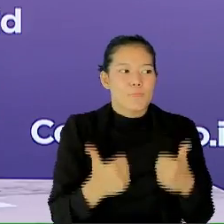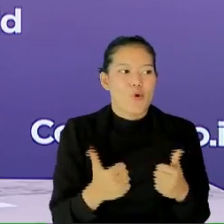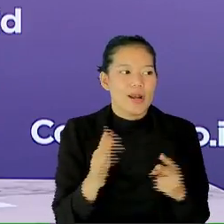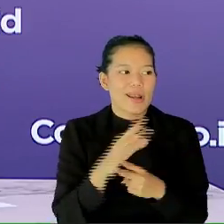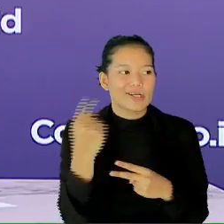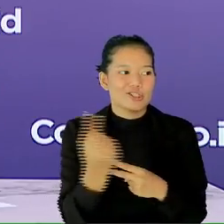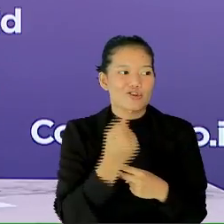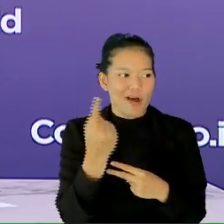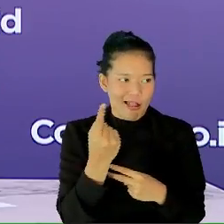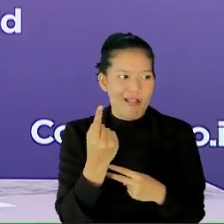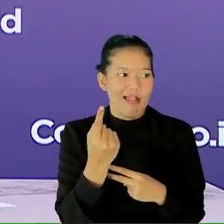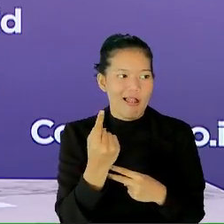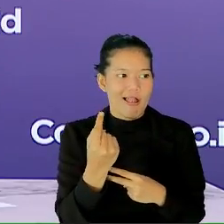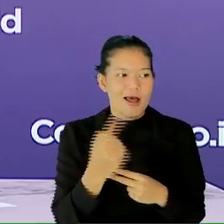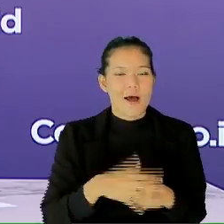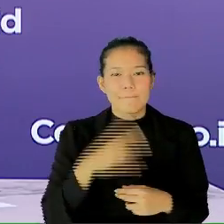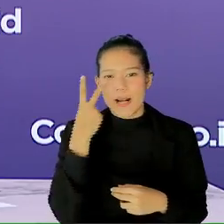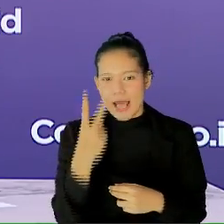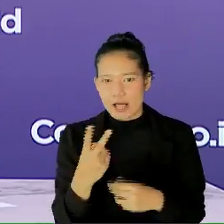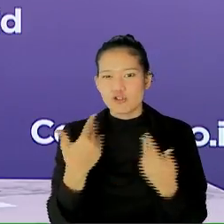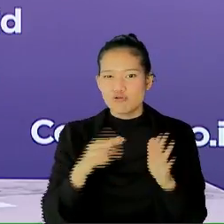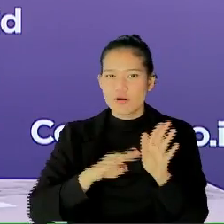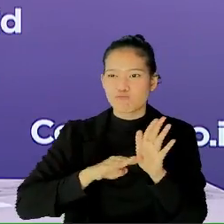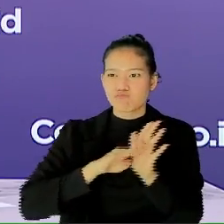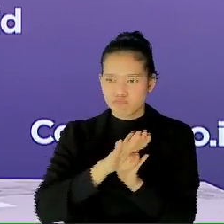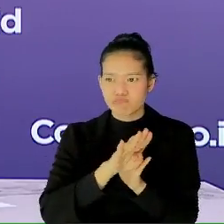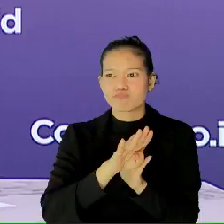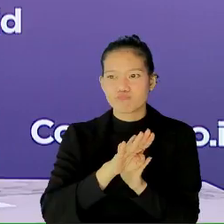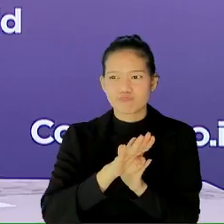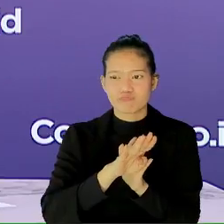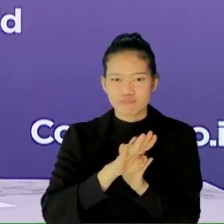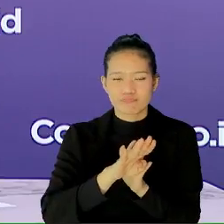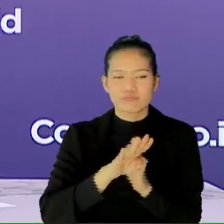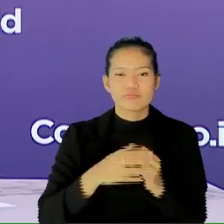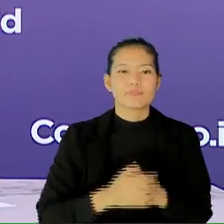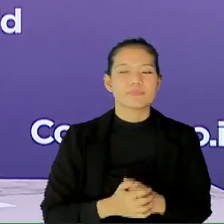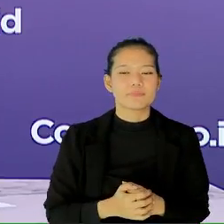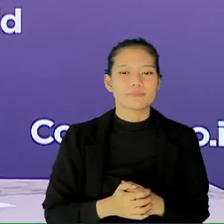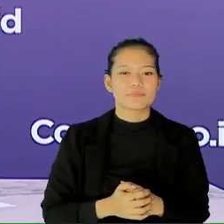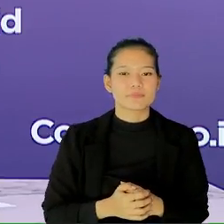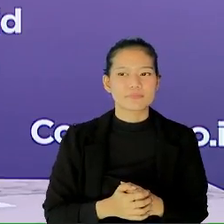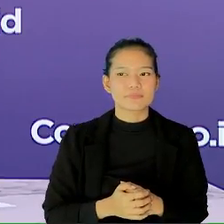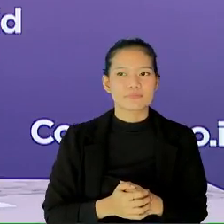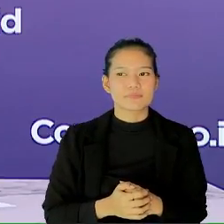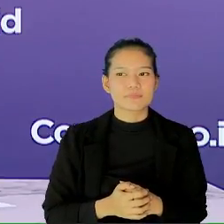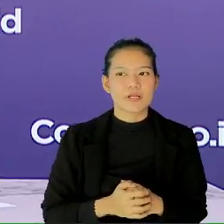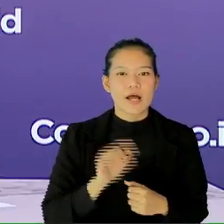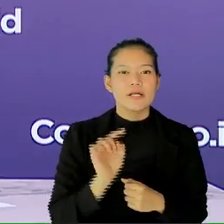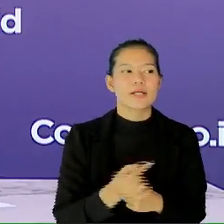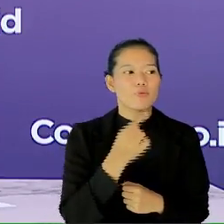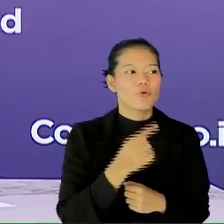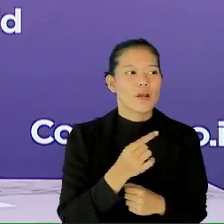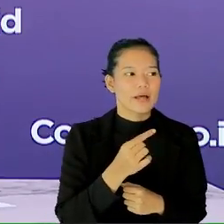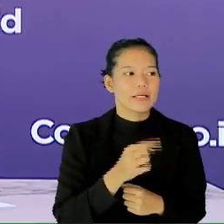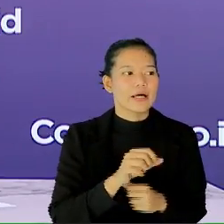increase after a sharp decline during the last spike in cases, set at